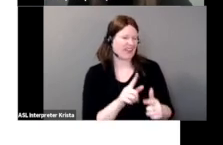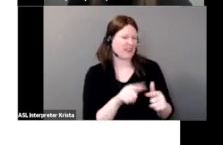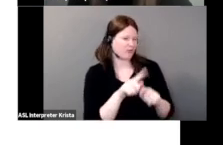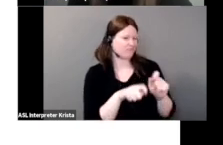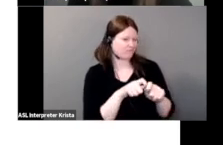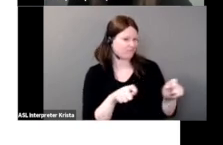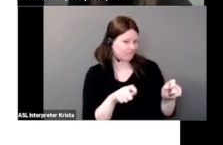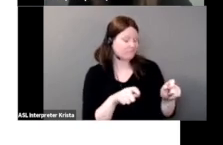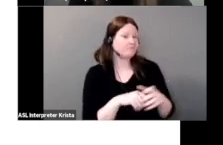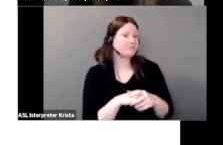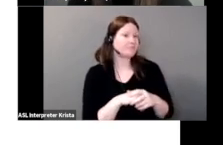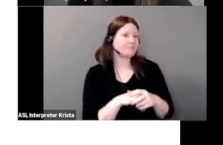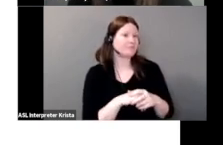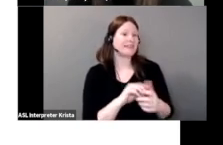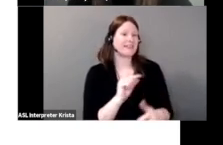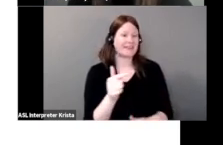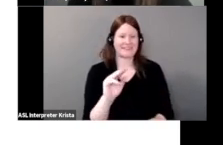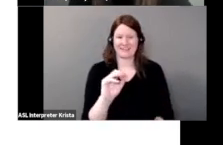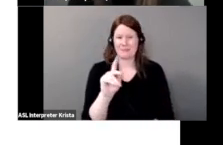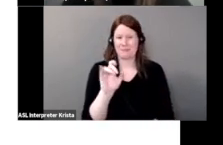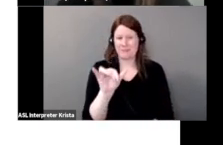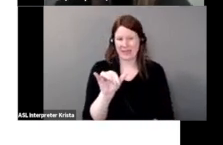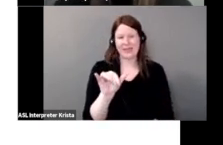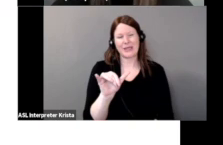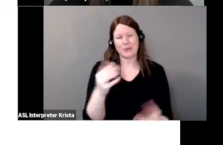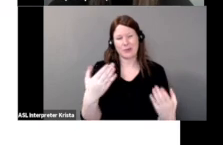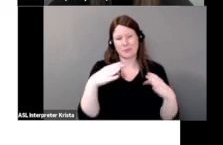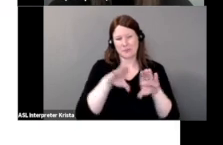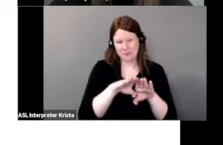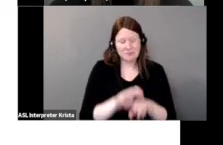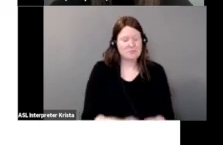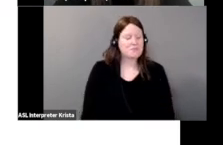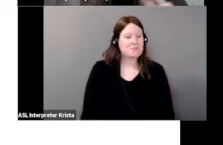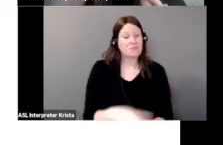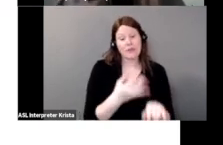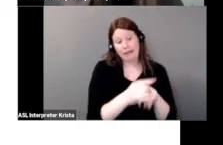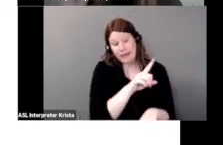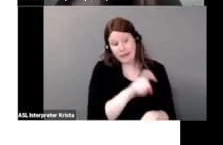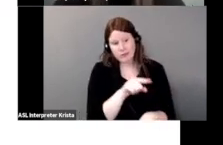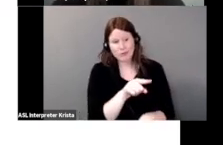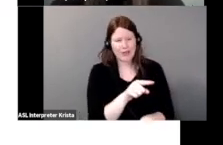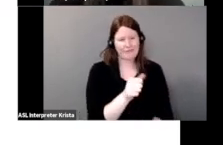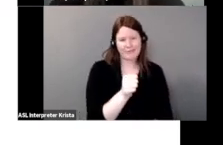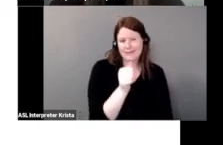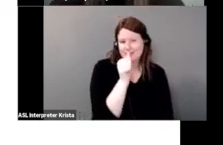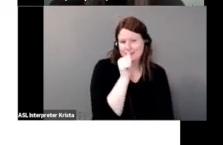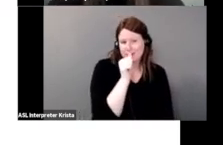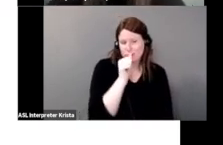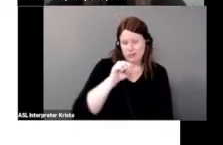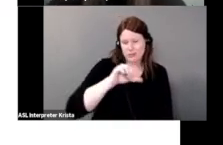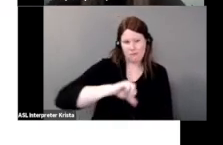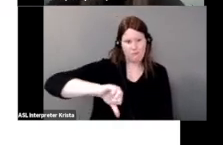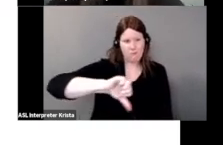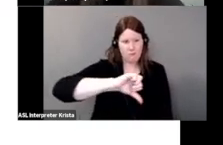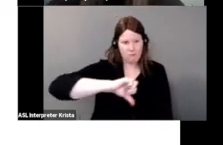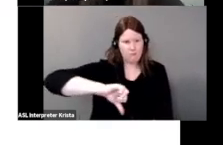question, and then I'll ask Mickey to jump in with our wrap up. So last question is, you have a secret sauce that has been disclosed